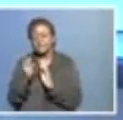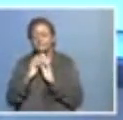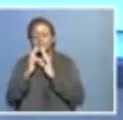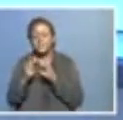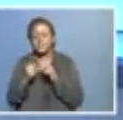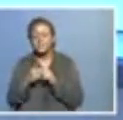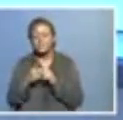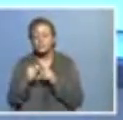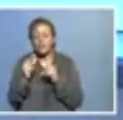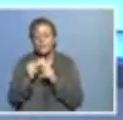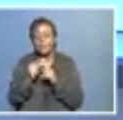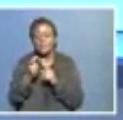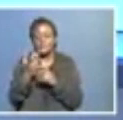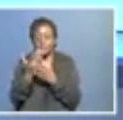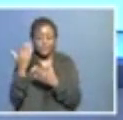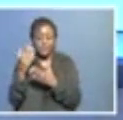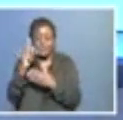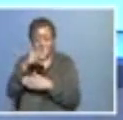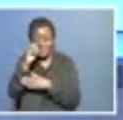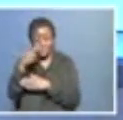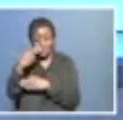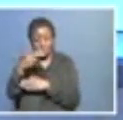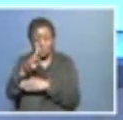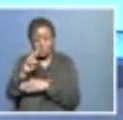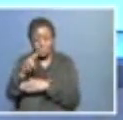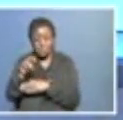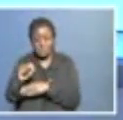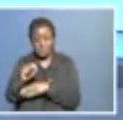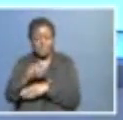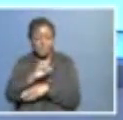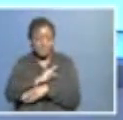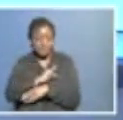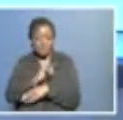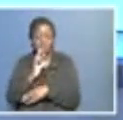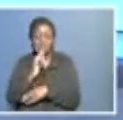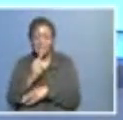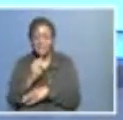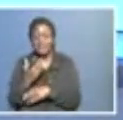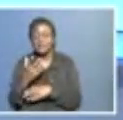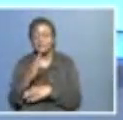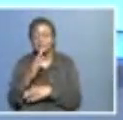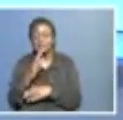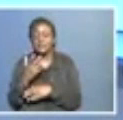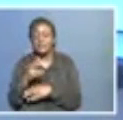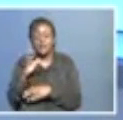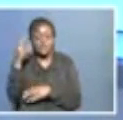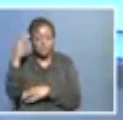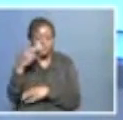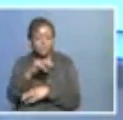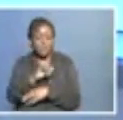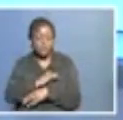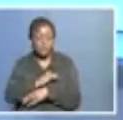Hubert Ingram made recently. Addressing a Free National Movement meeting on Friday, Ingram openly accused the governing party